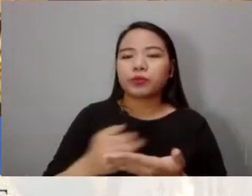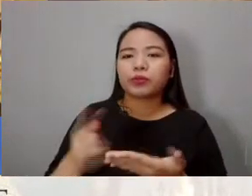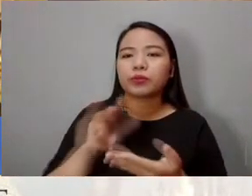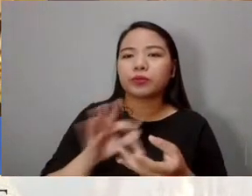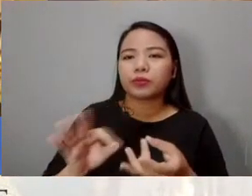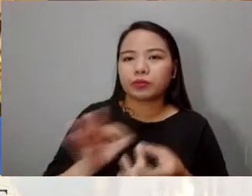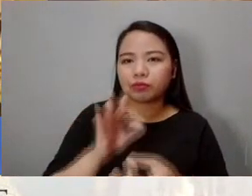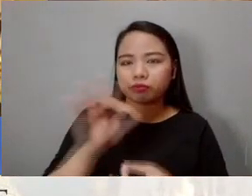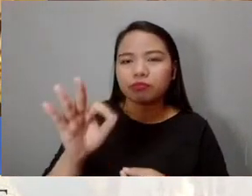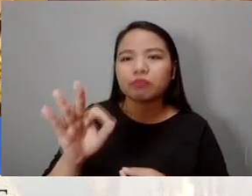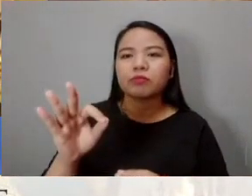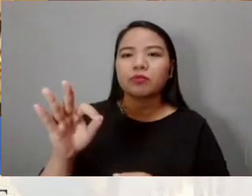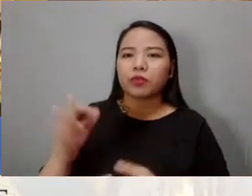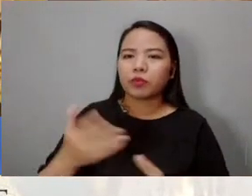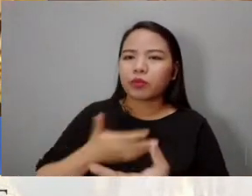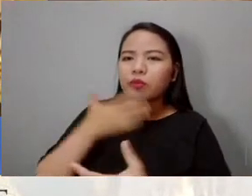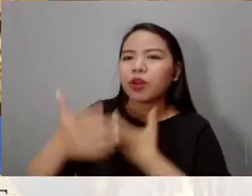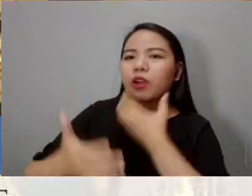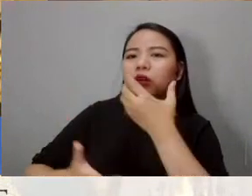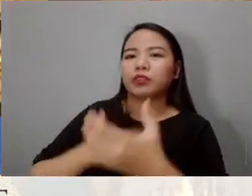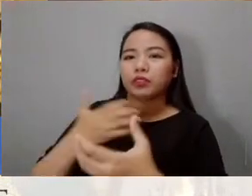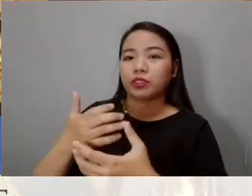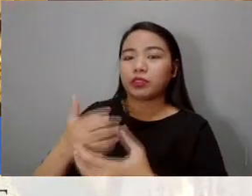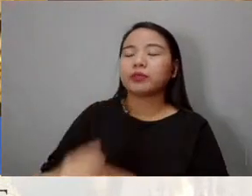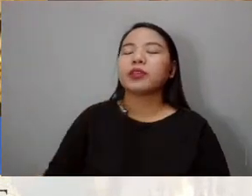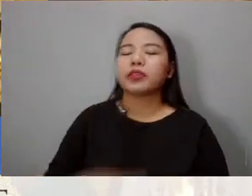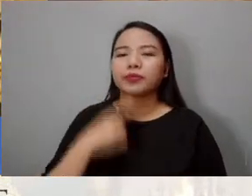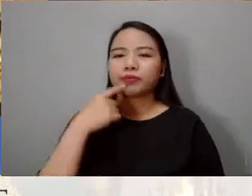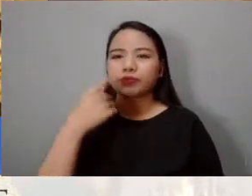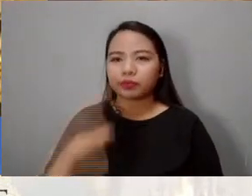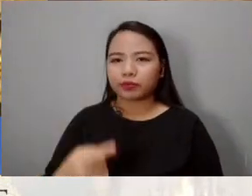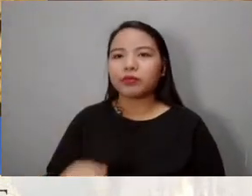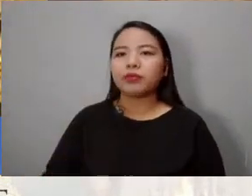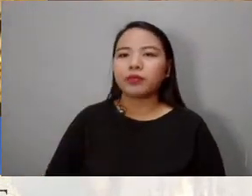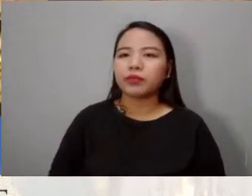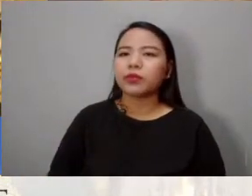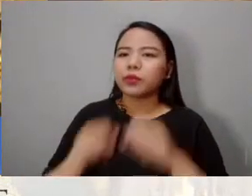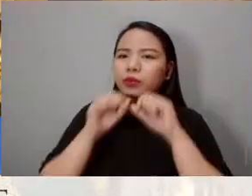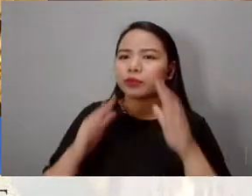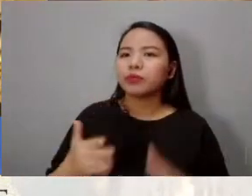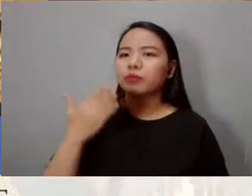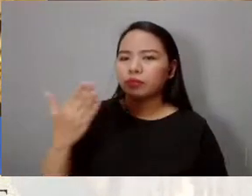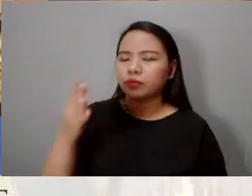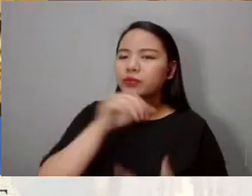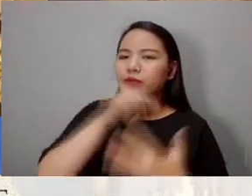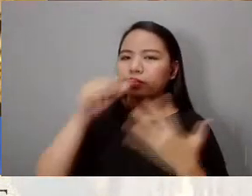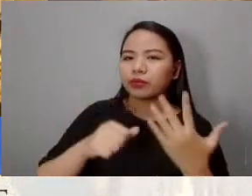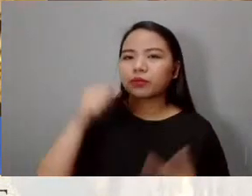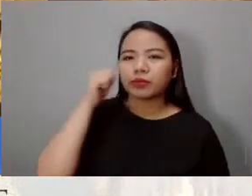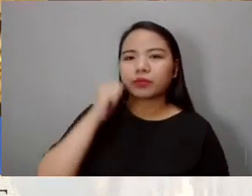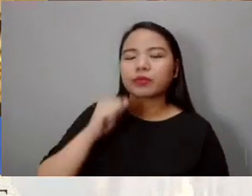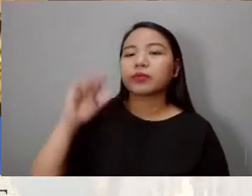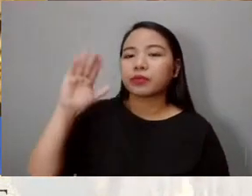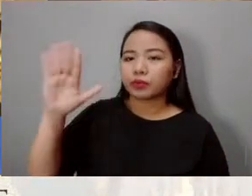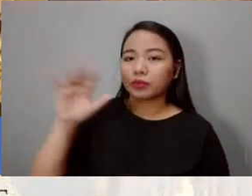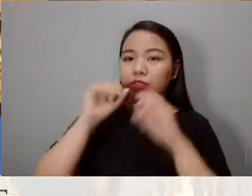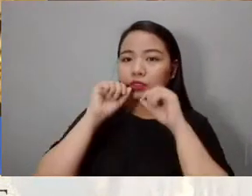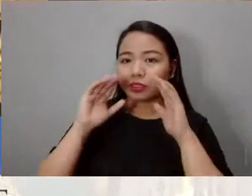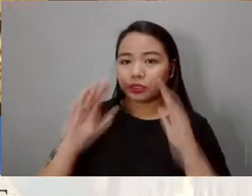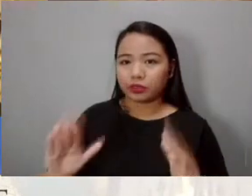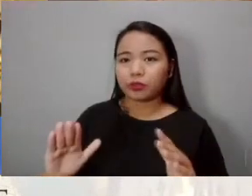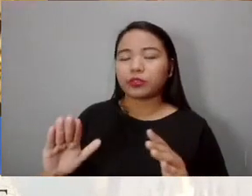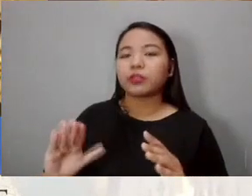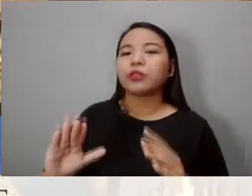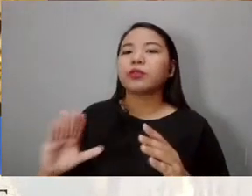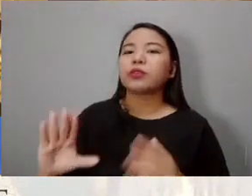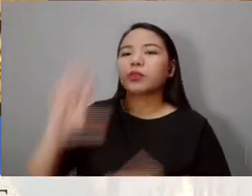out in a loud voice and said, "Blessed are you among women, and blessed is the fruit of